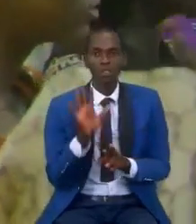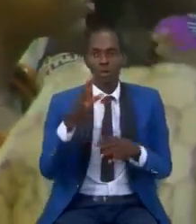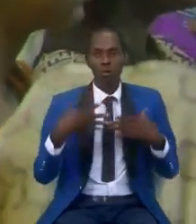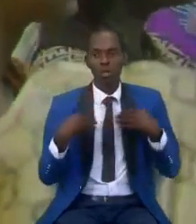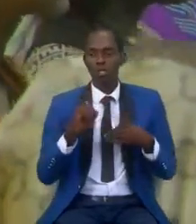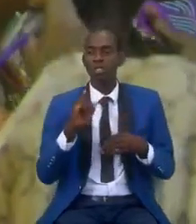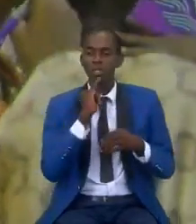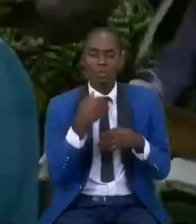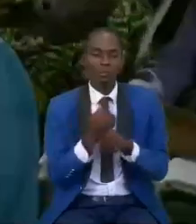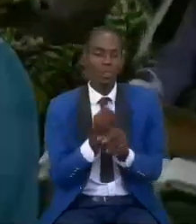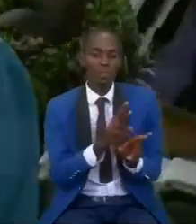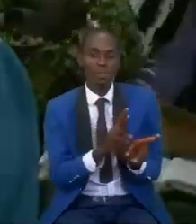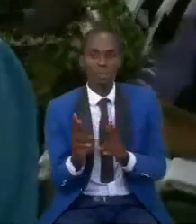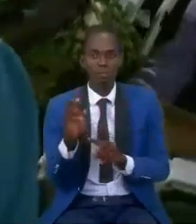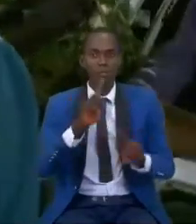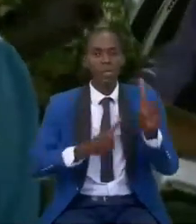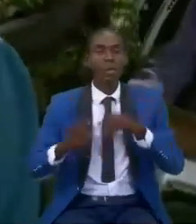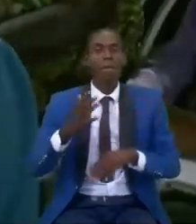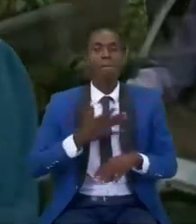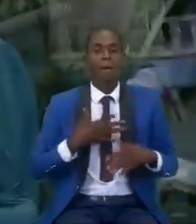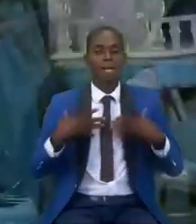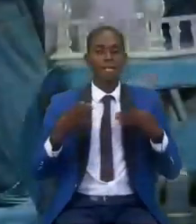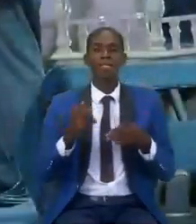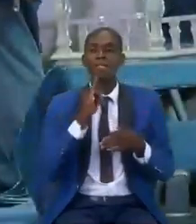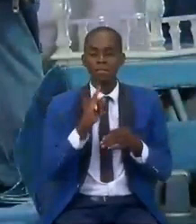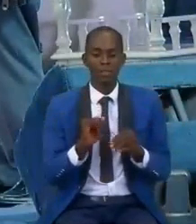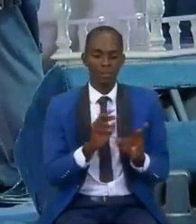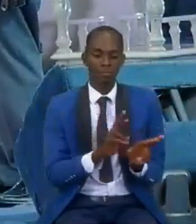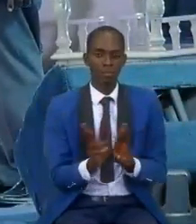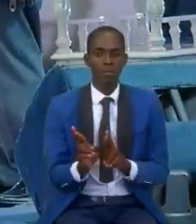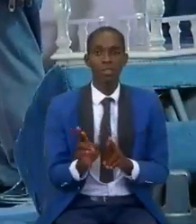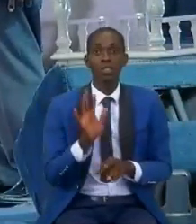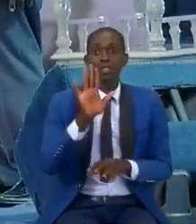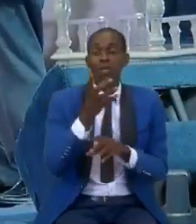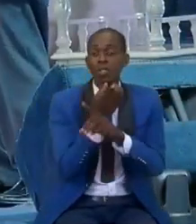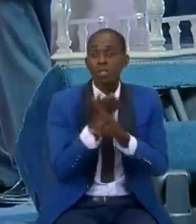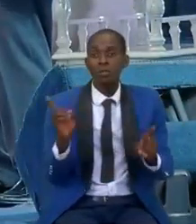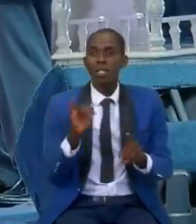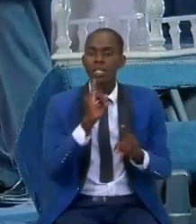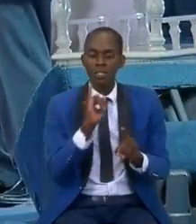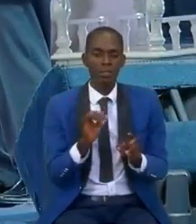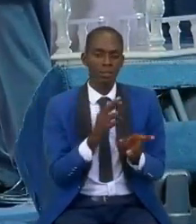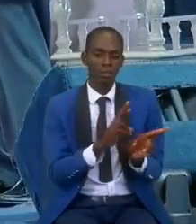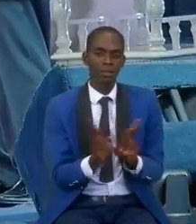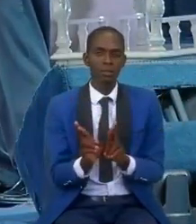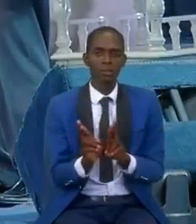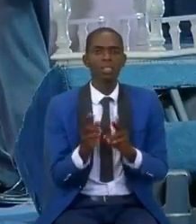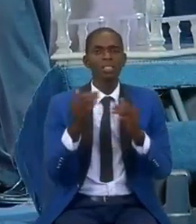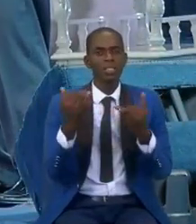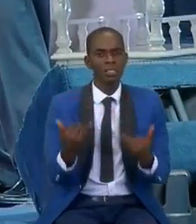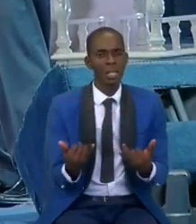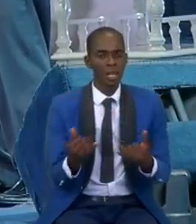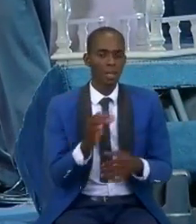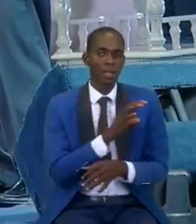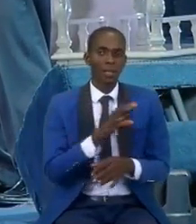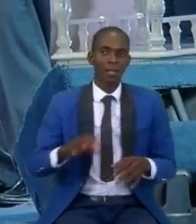Your deliverance is available. And now, Christ gave the commission. We're carrying